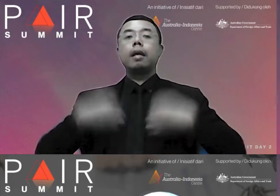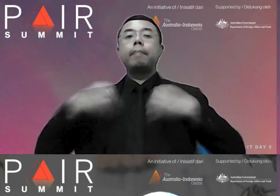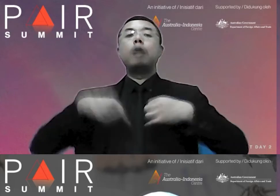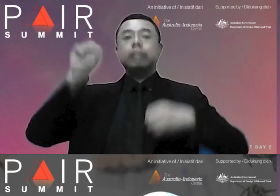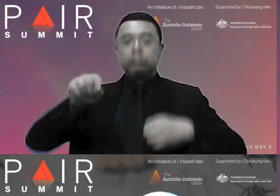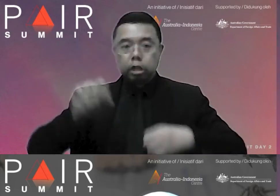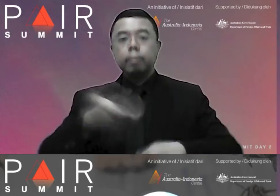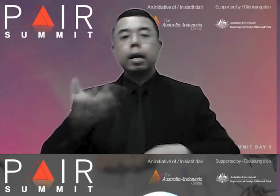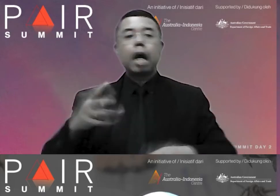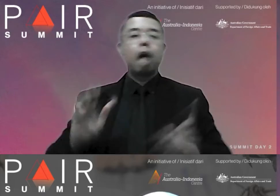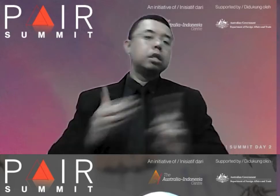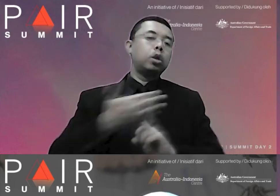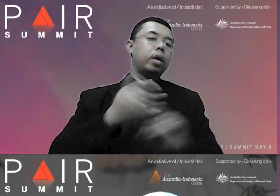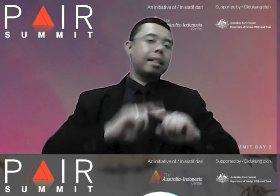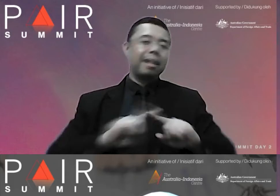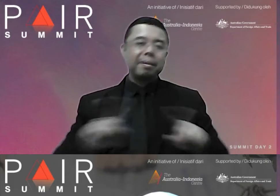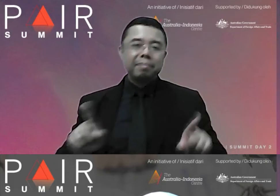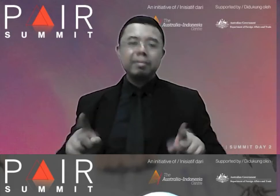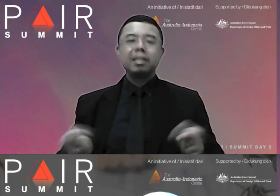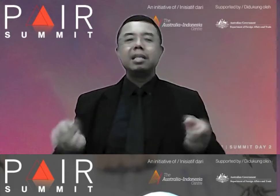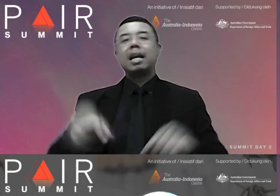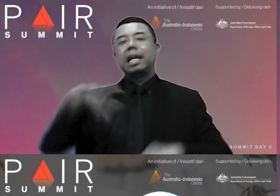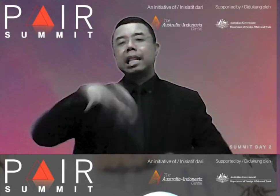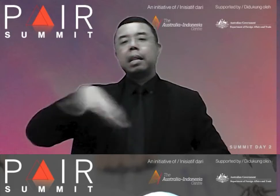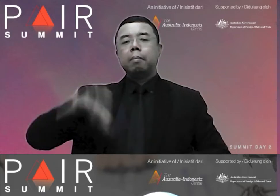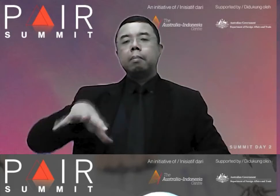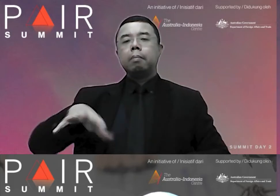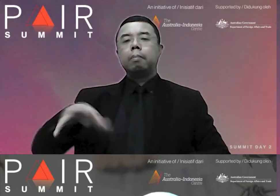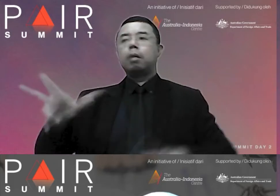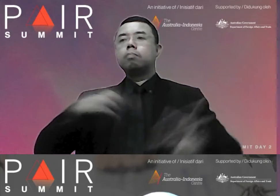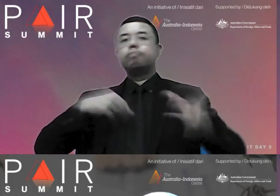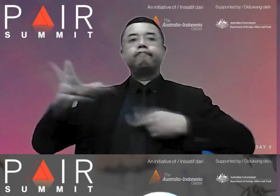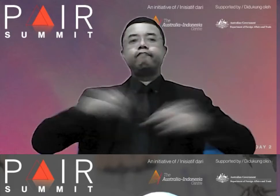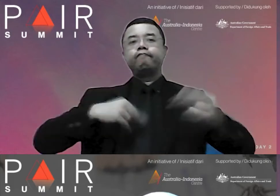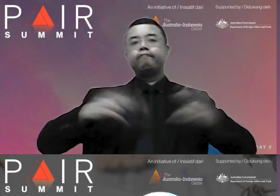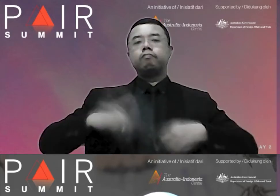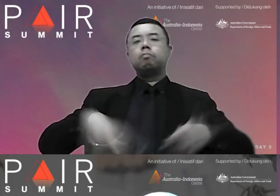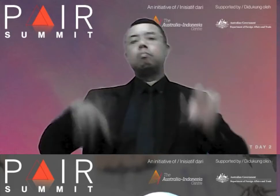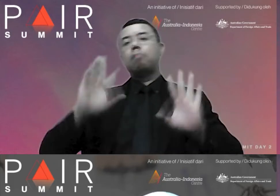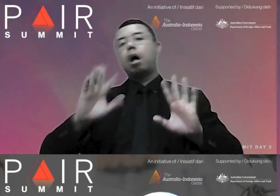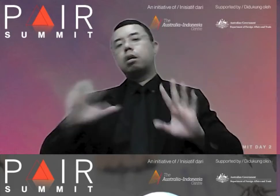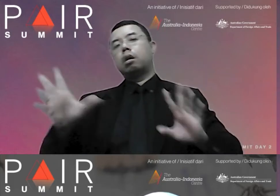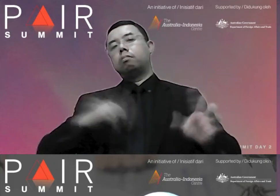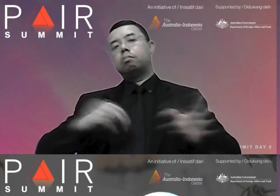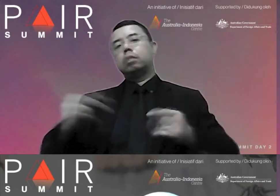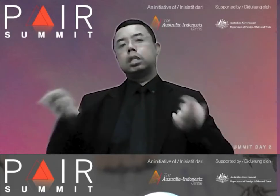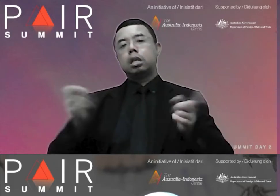the area that many of the infection actually occur. So that is again